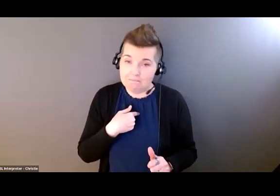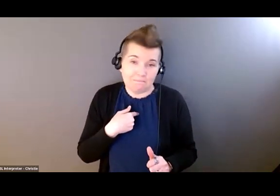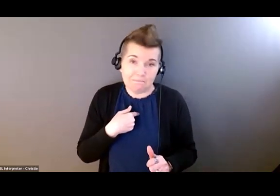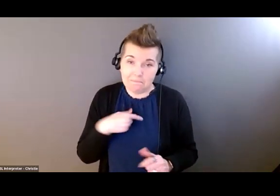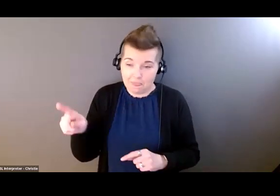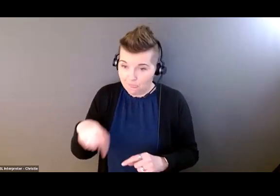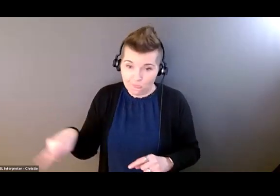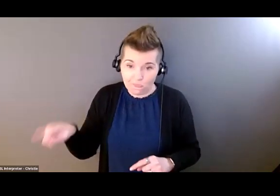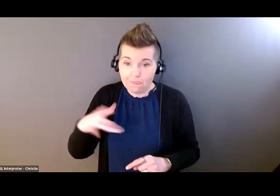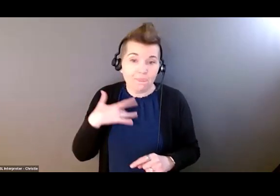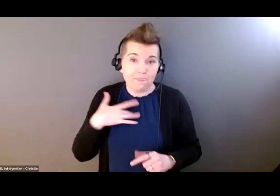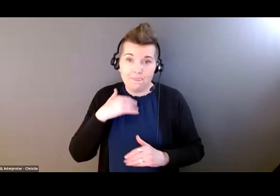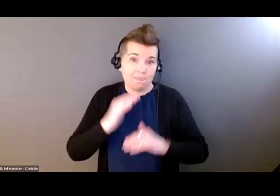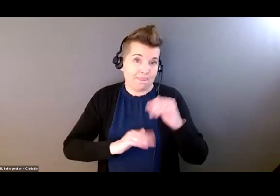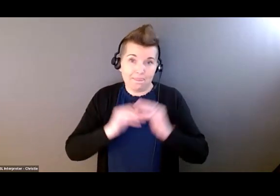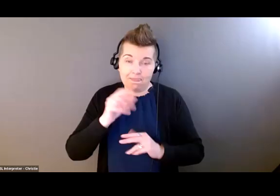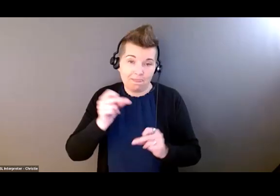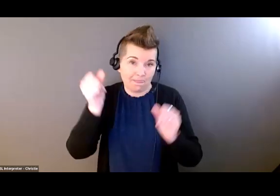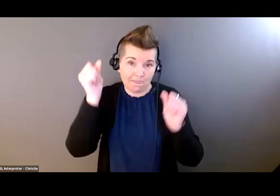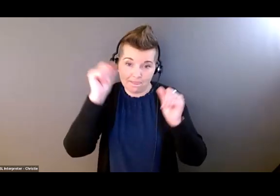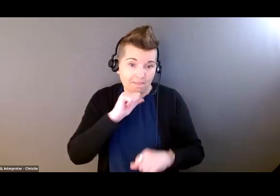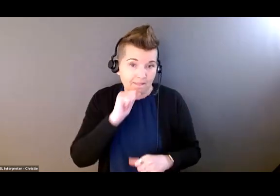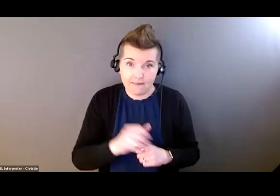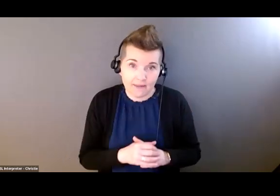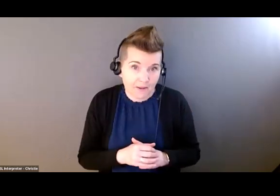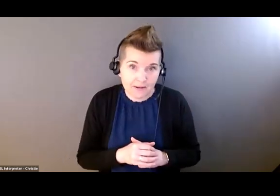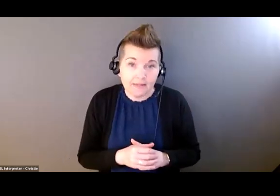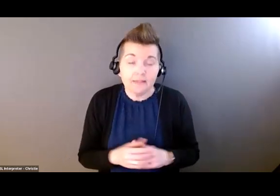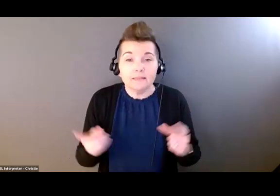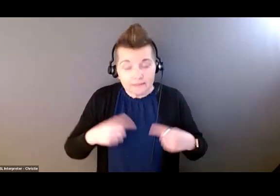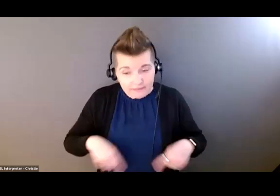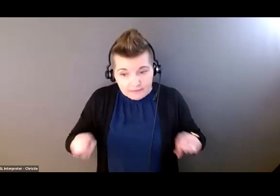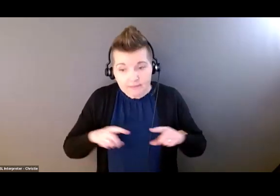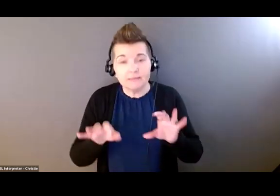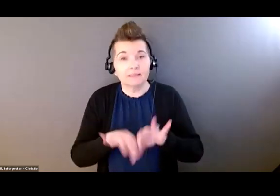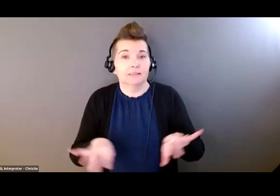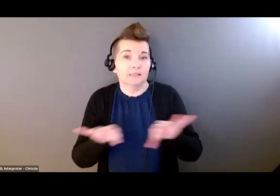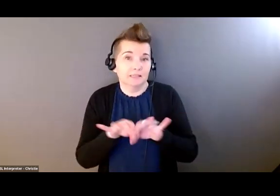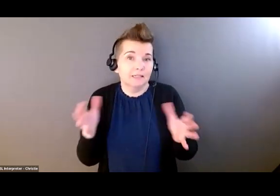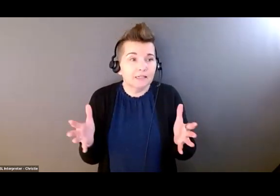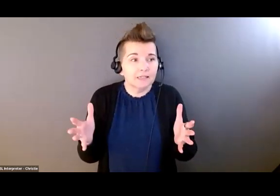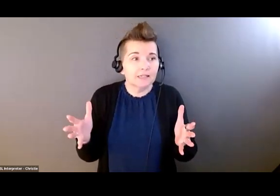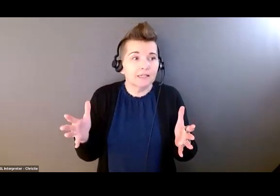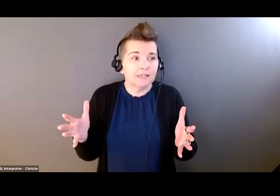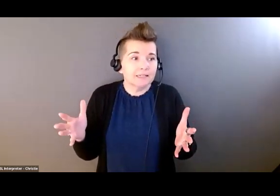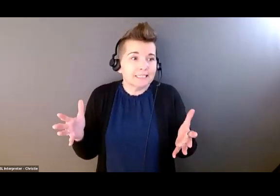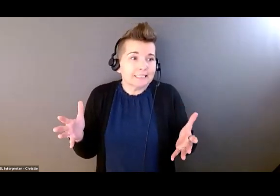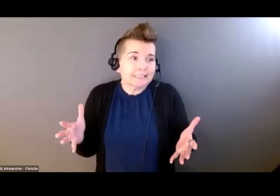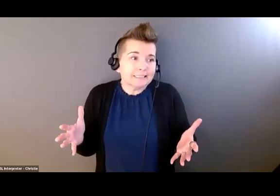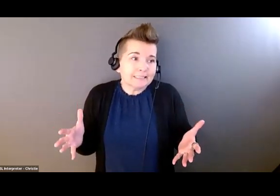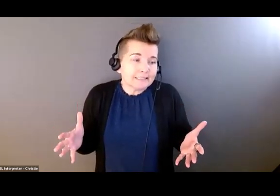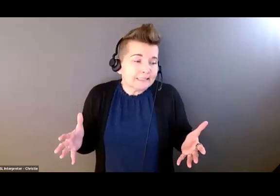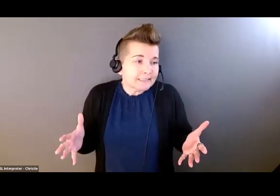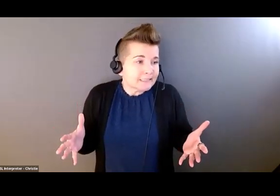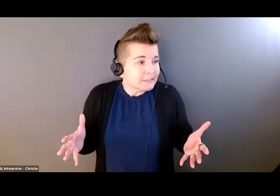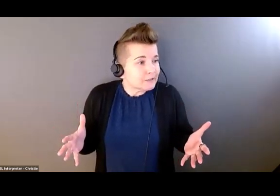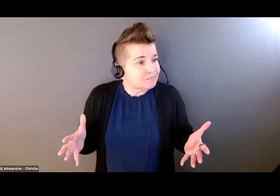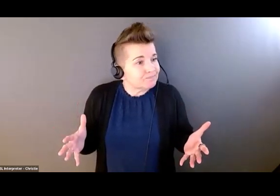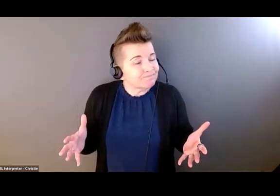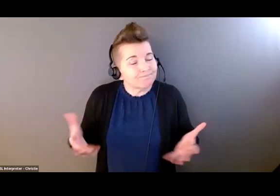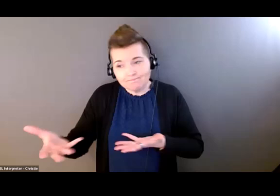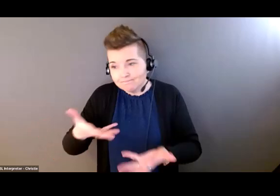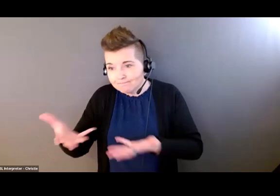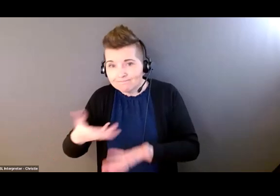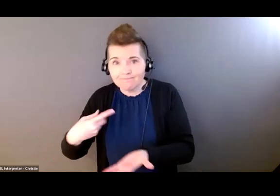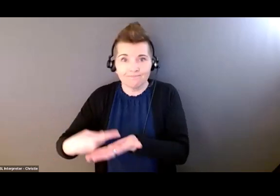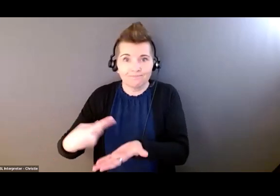at how can we better support people? At the end of the day, our people are the foundation of the work that we do, right? And